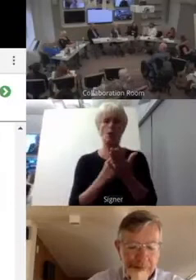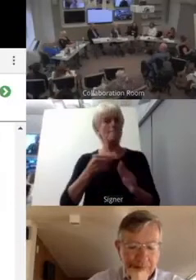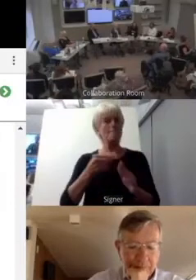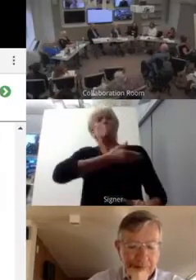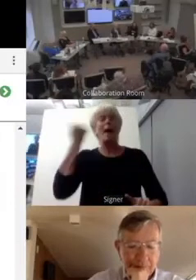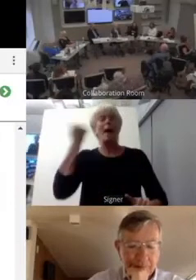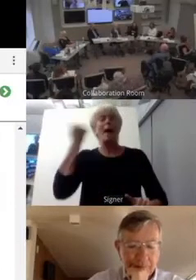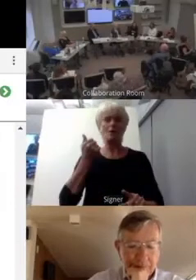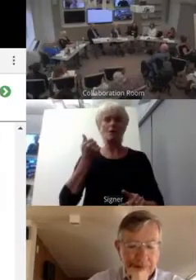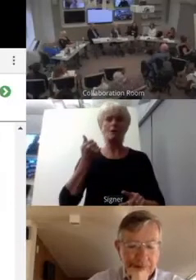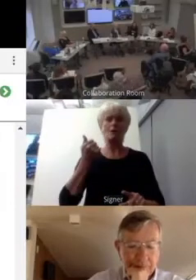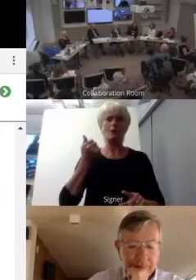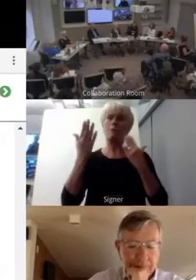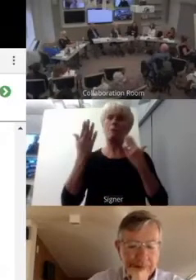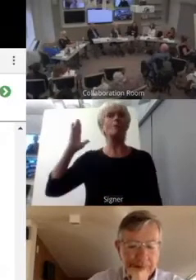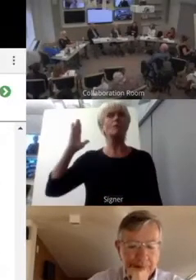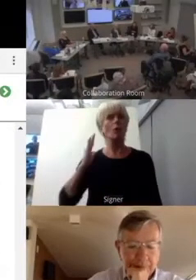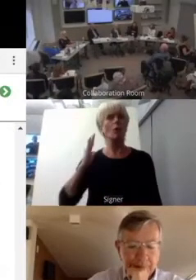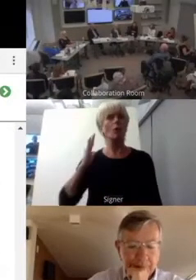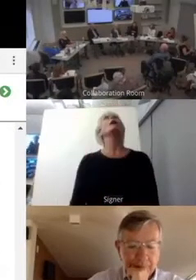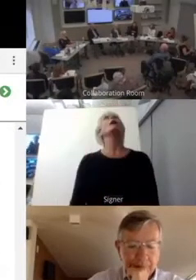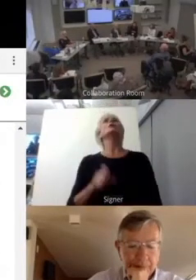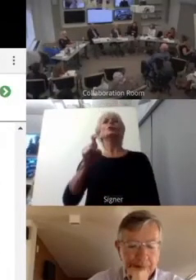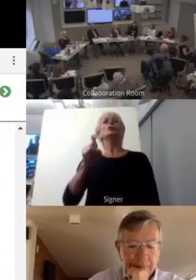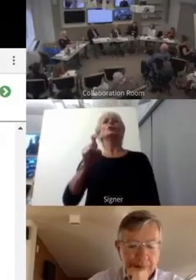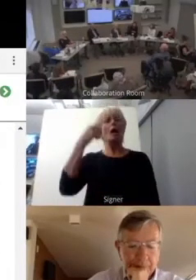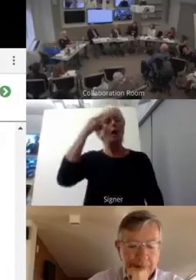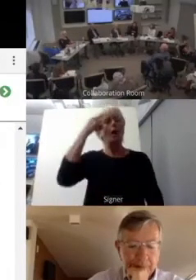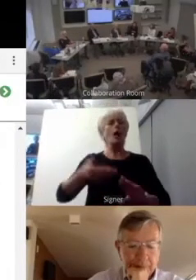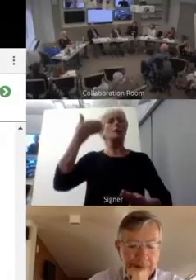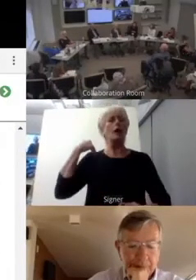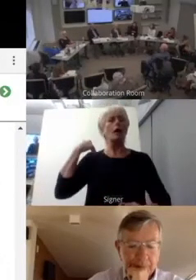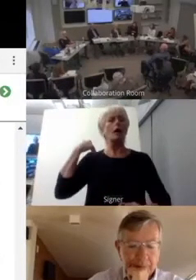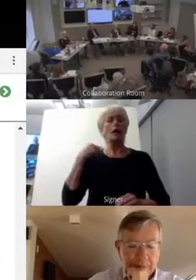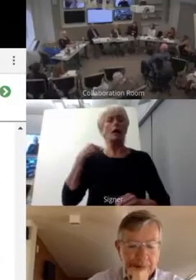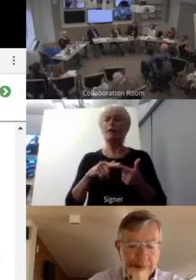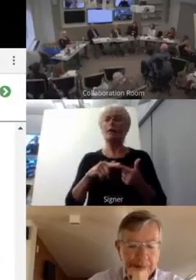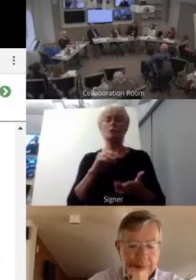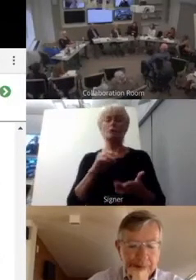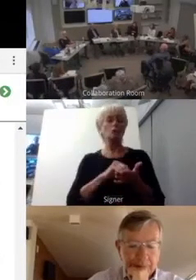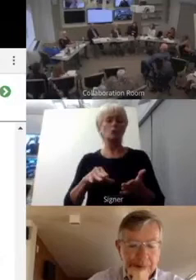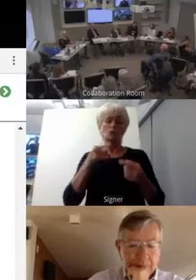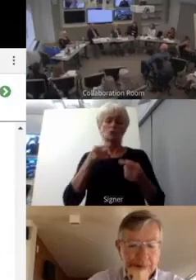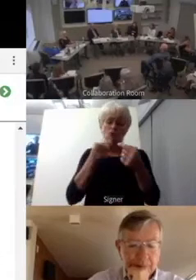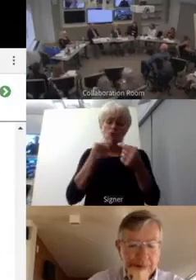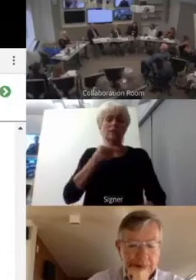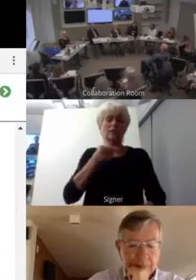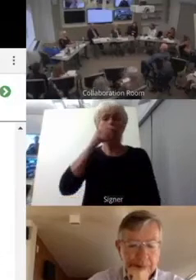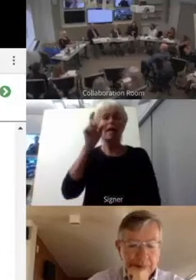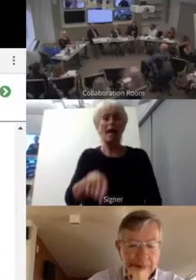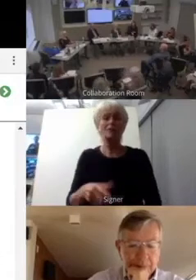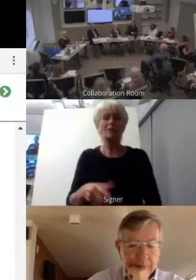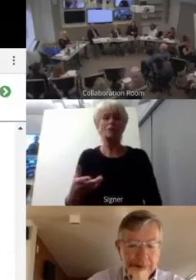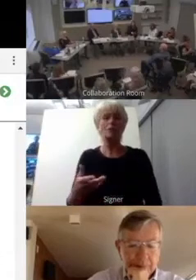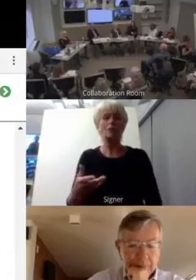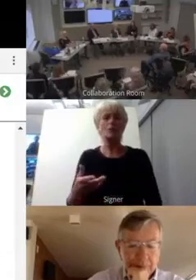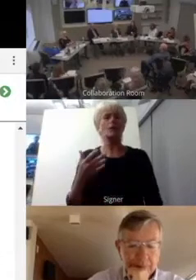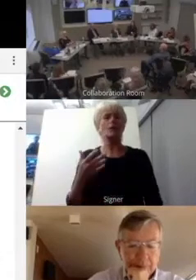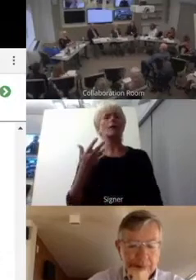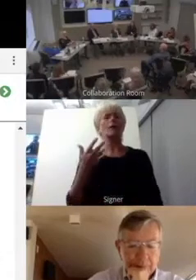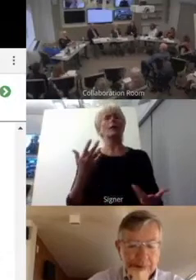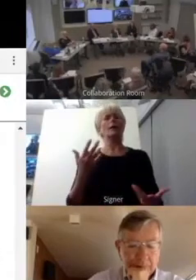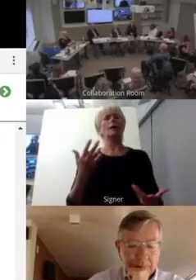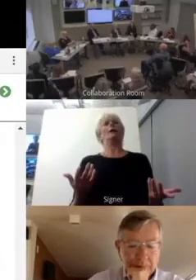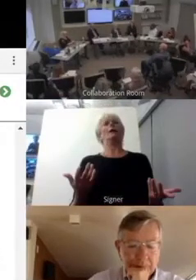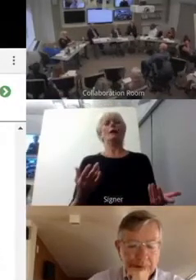this at first, students wouldn't have had to struggle so much to go through the interface that I created without thinking about these points. And it's always